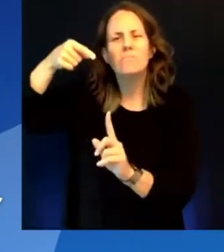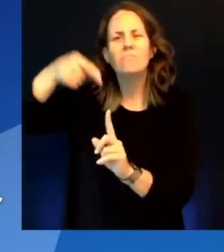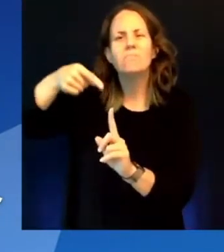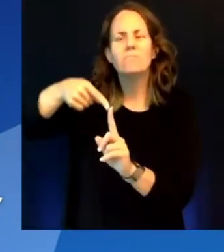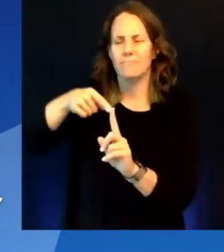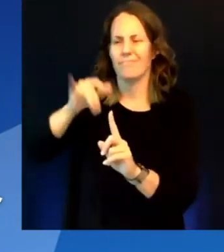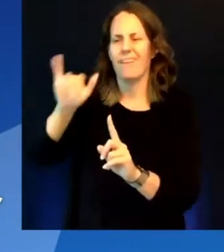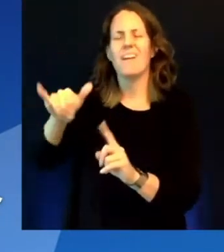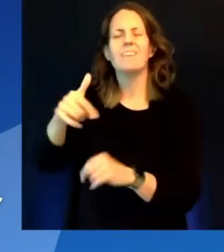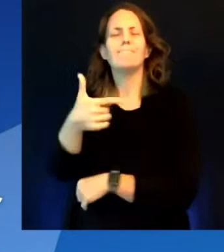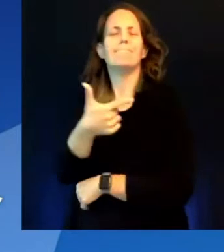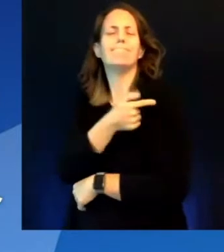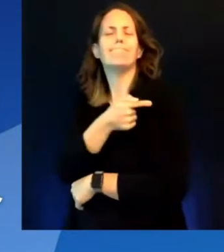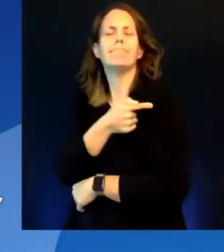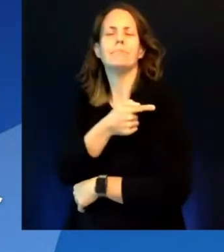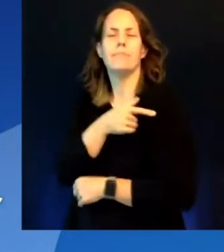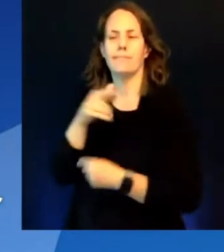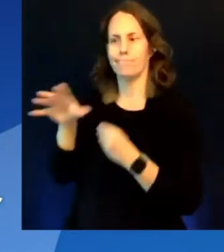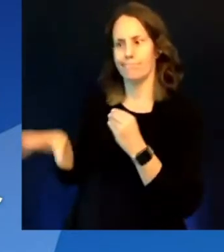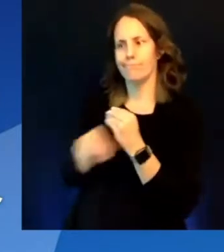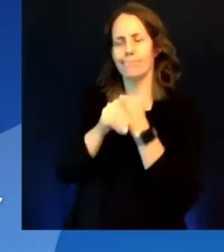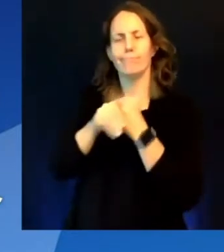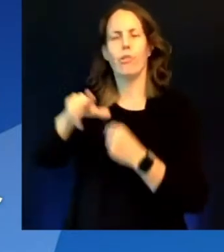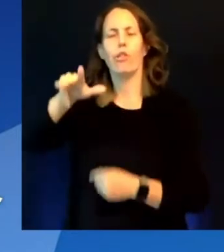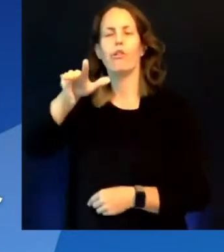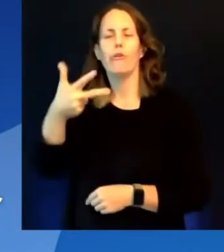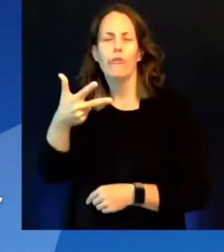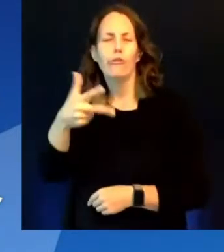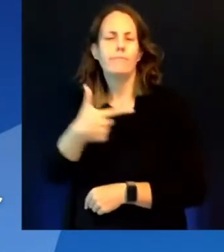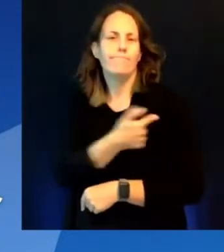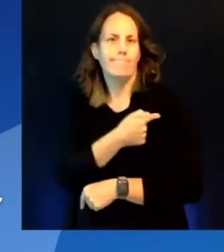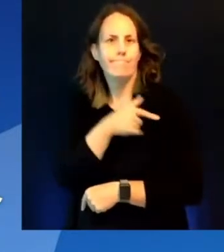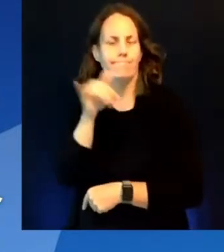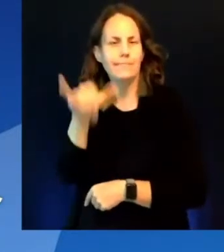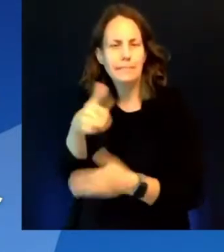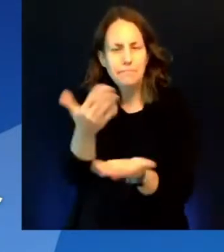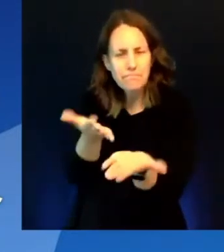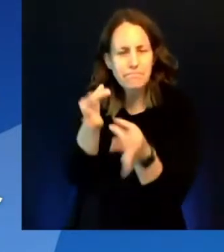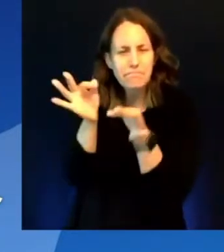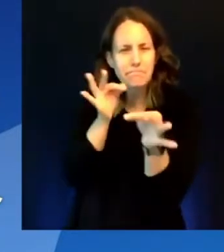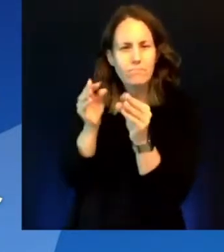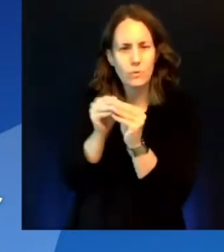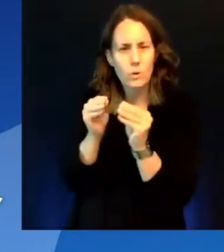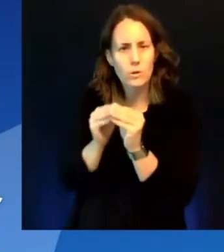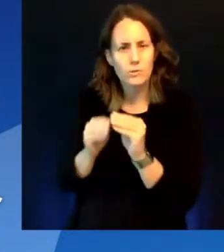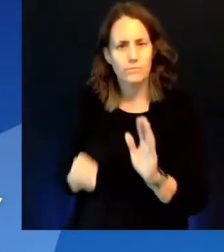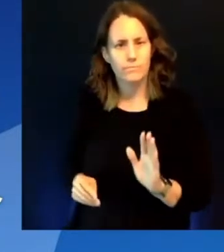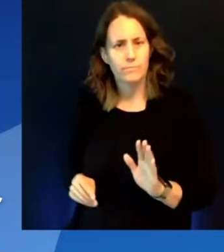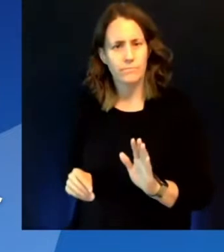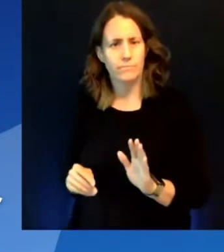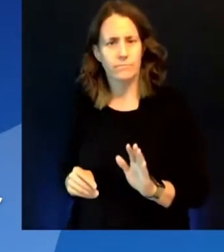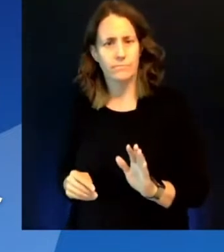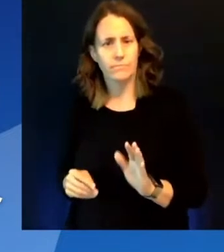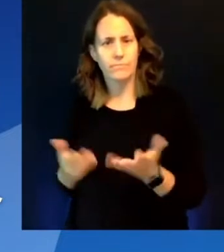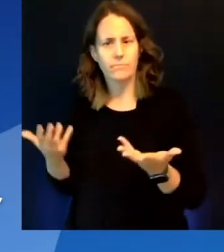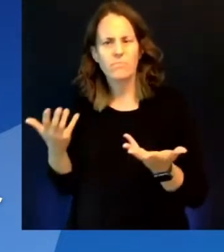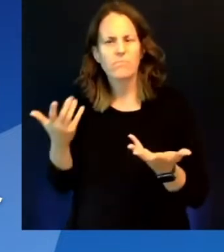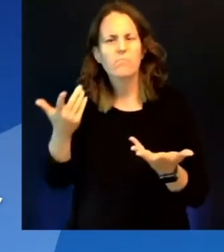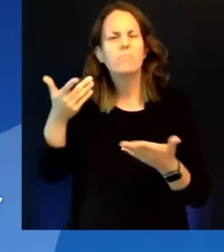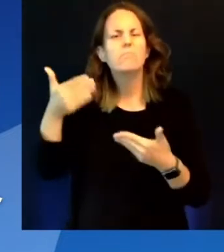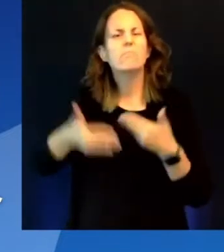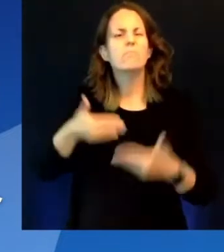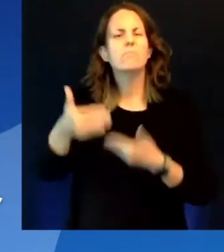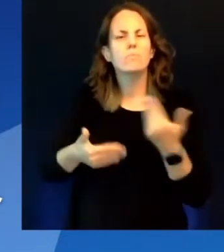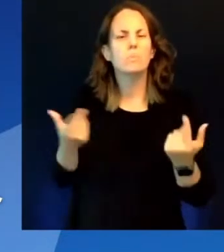to get the booster of the same vaccine type that people got, but what will that overall process look like? I mean, will it be easy